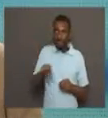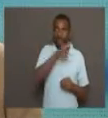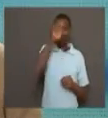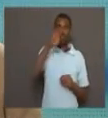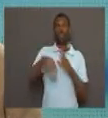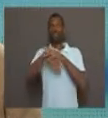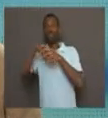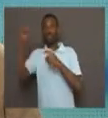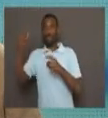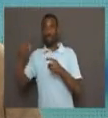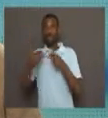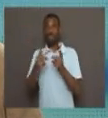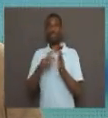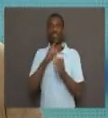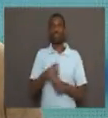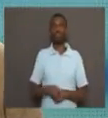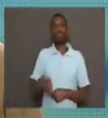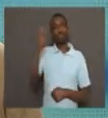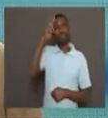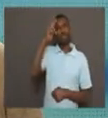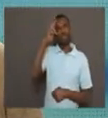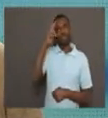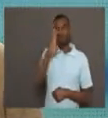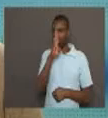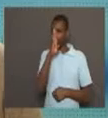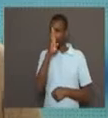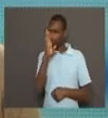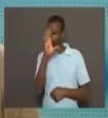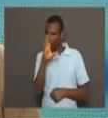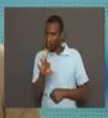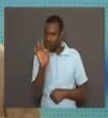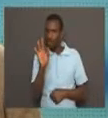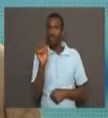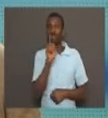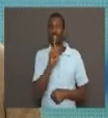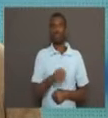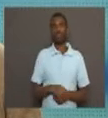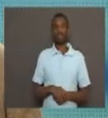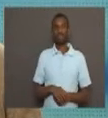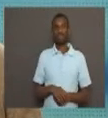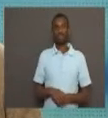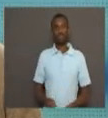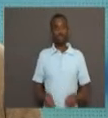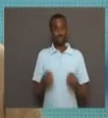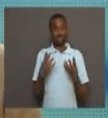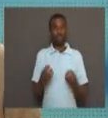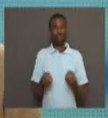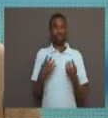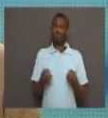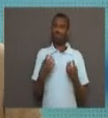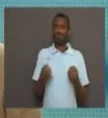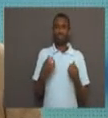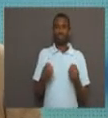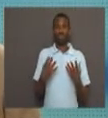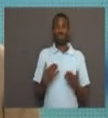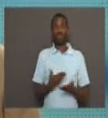While Rutherford's discovery was a major breakthrough, there was still much to